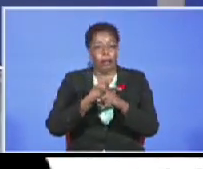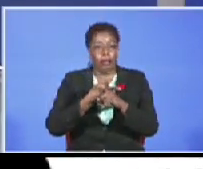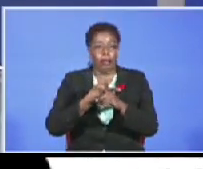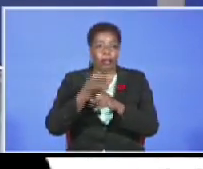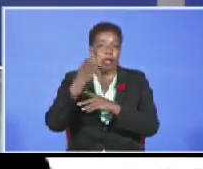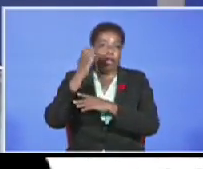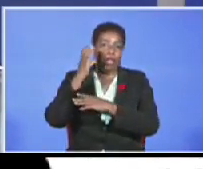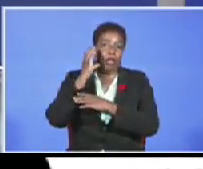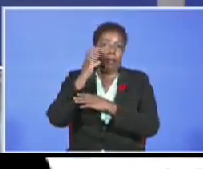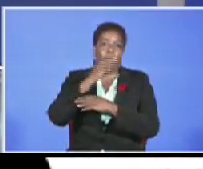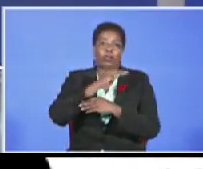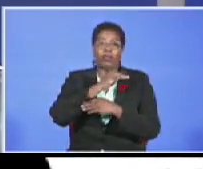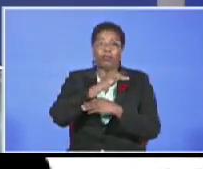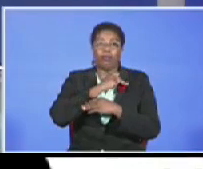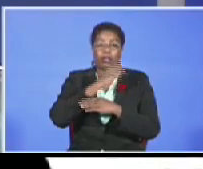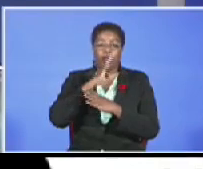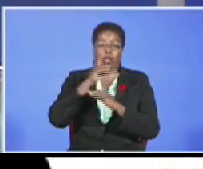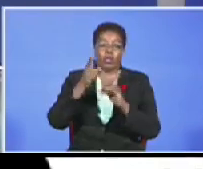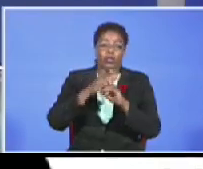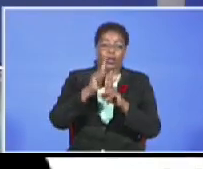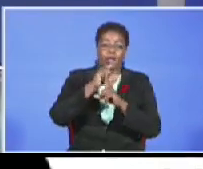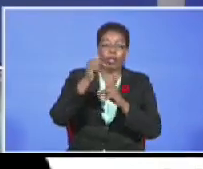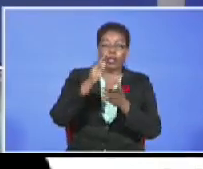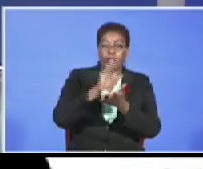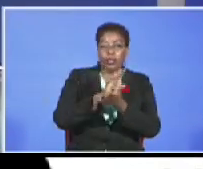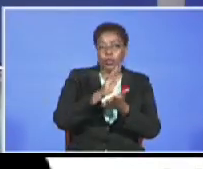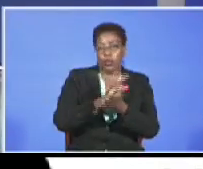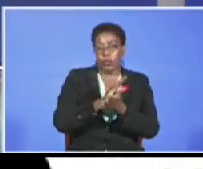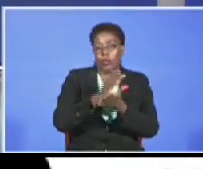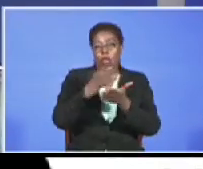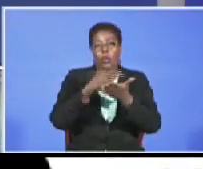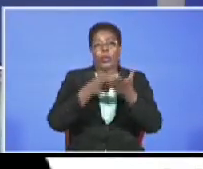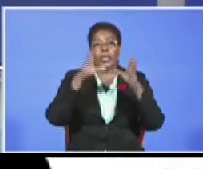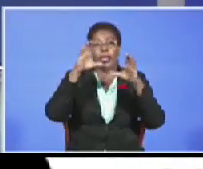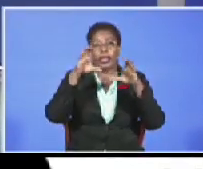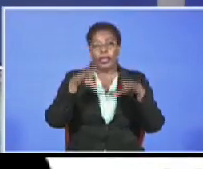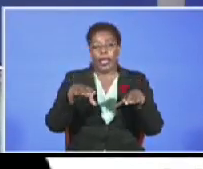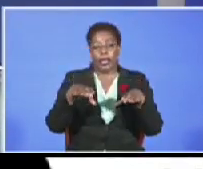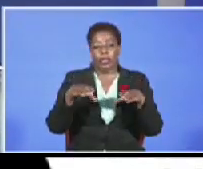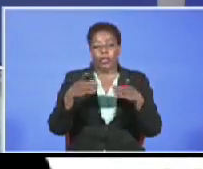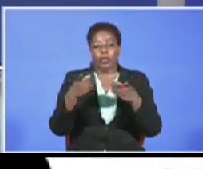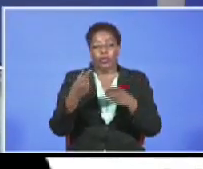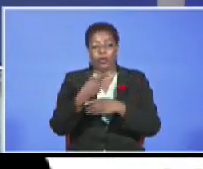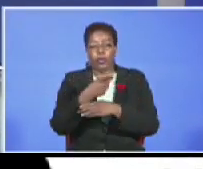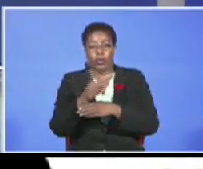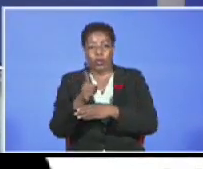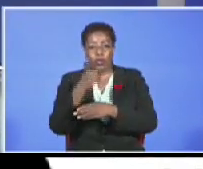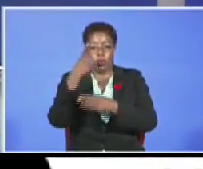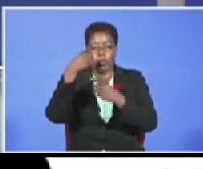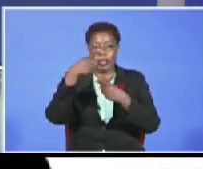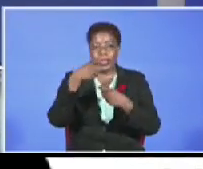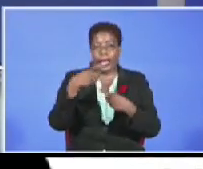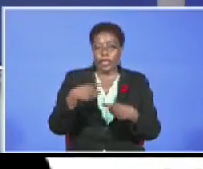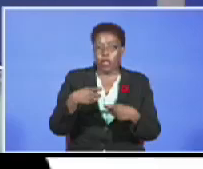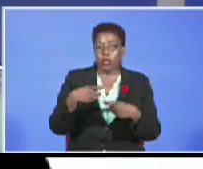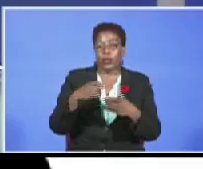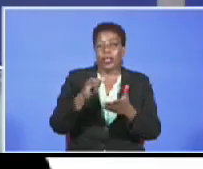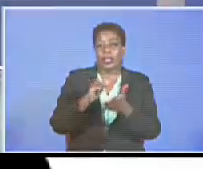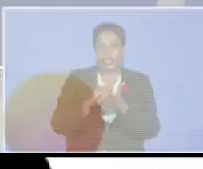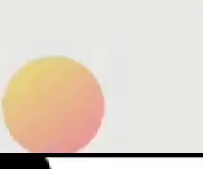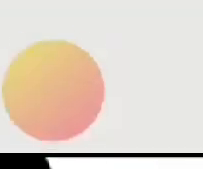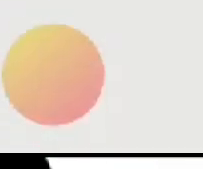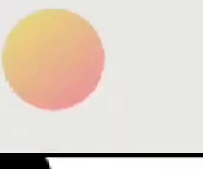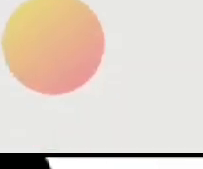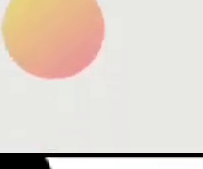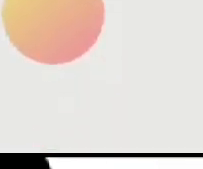speaks with an official at a local school which is doing what it can to help those diagnosed with the disorder reach their full potential.